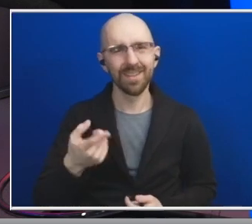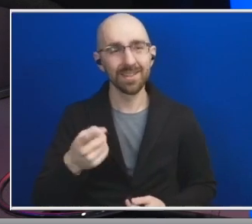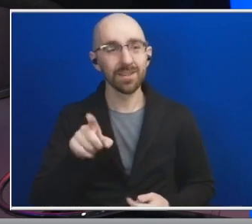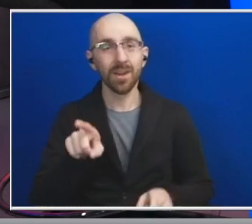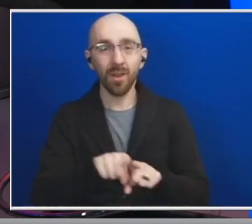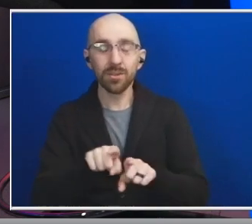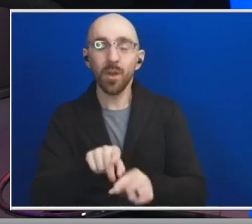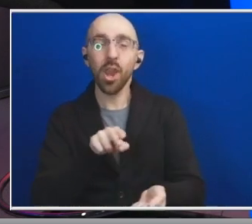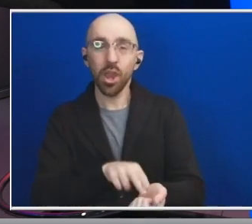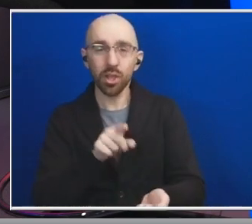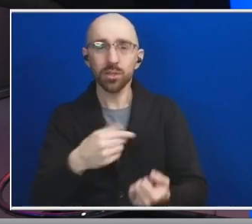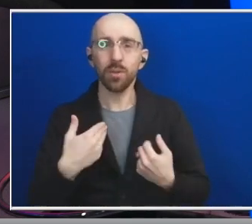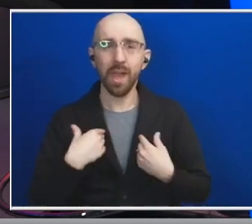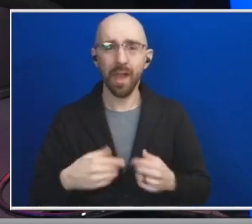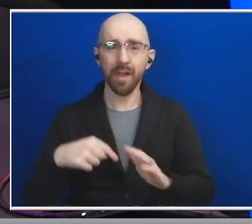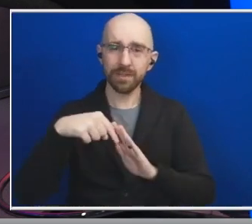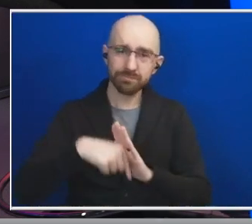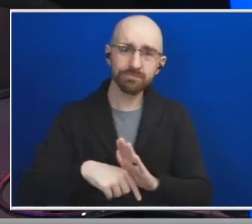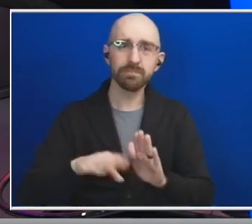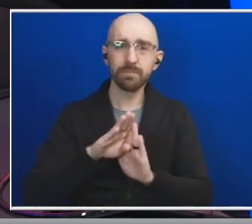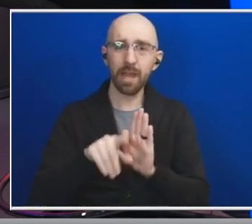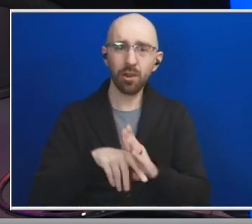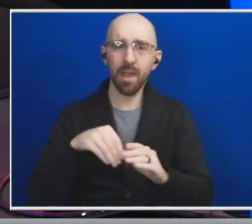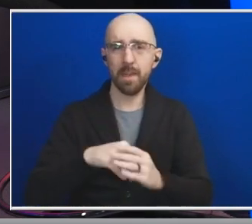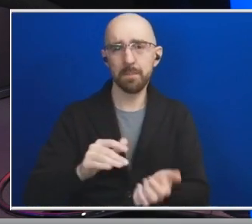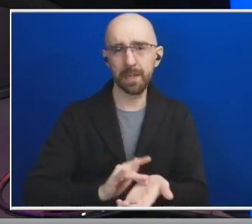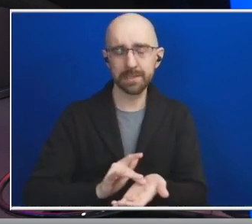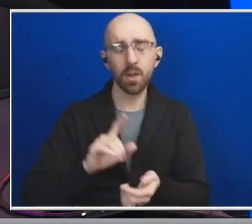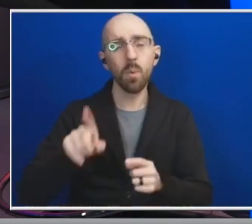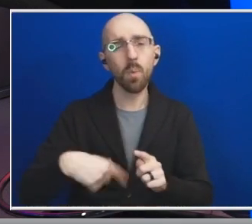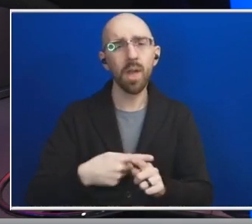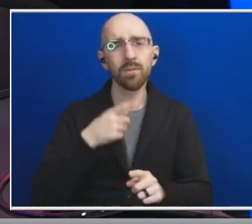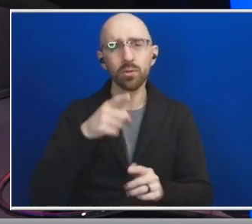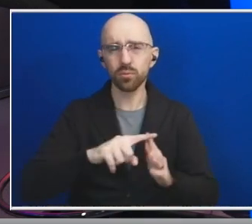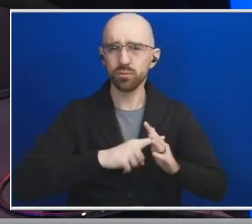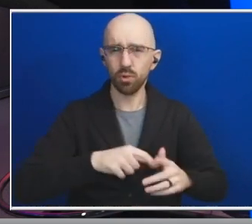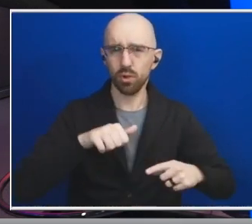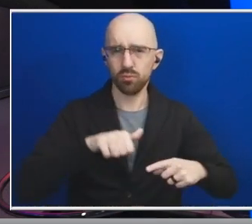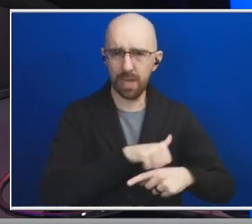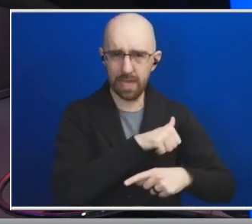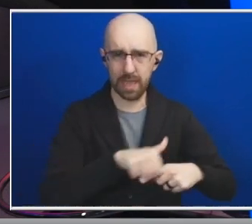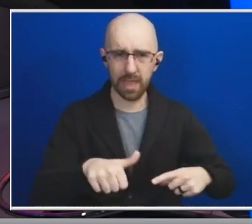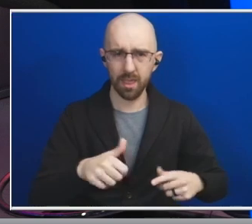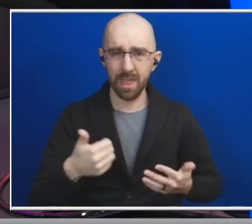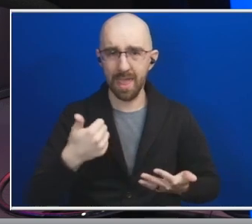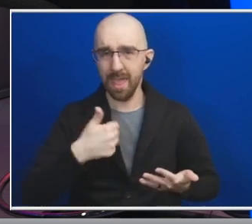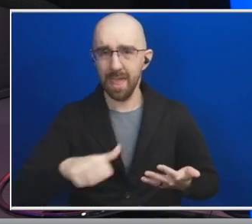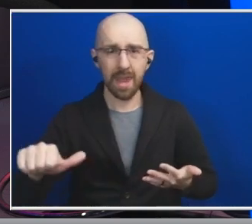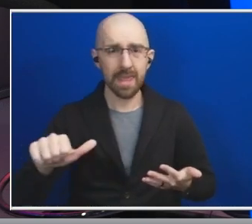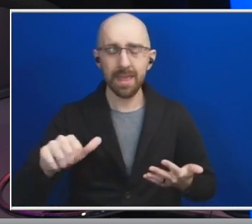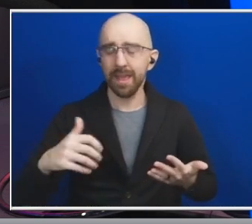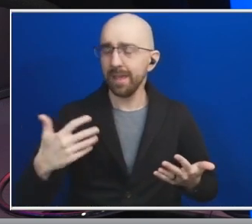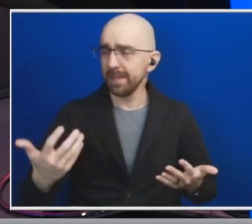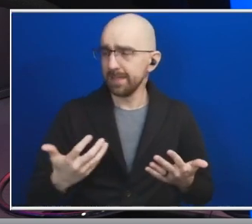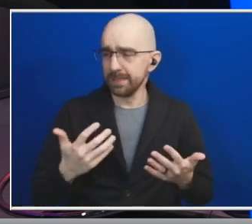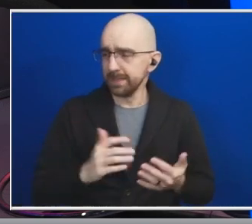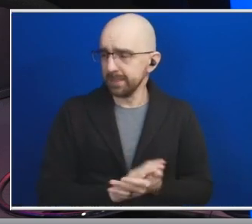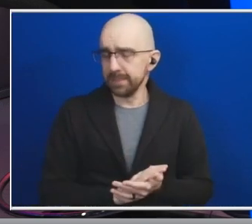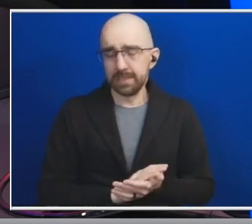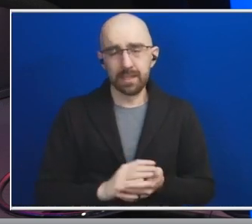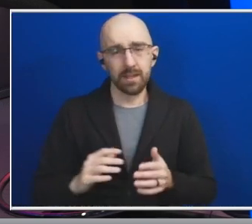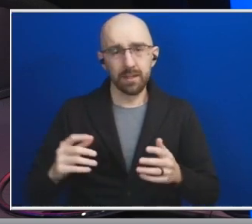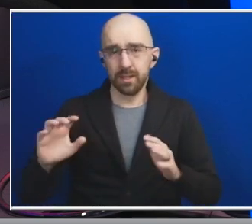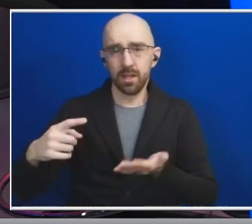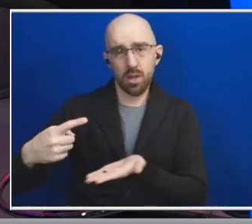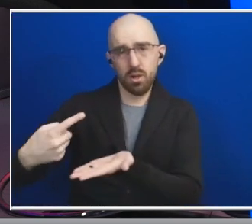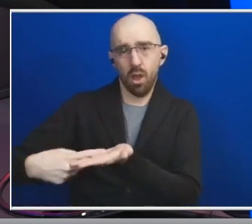medical background. When you were coming up in training, was any of the talk of